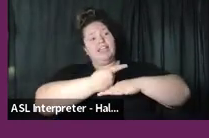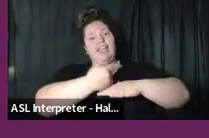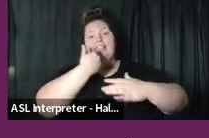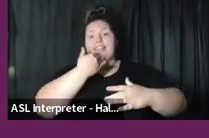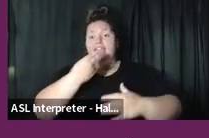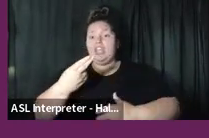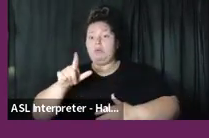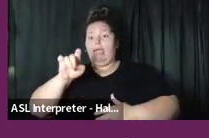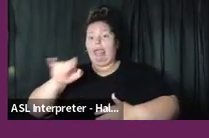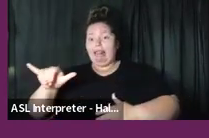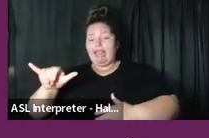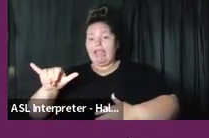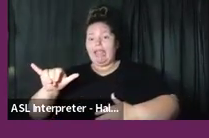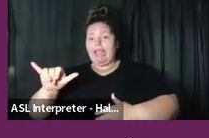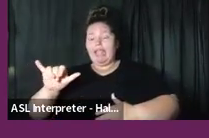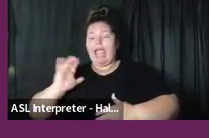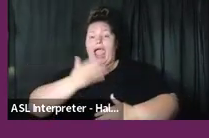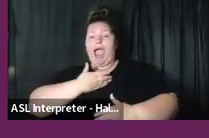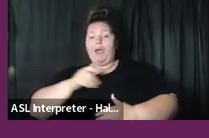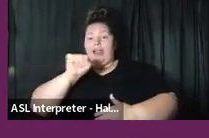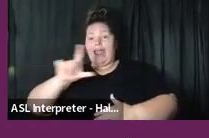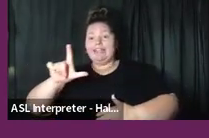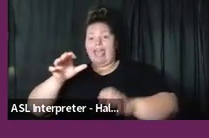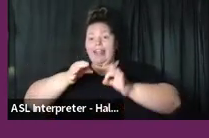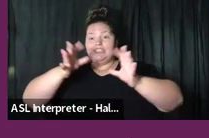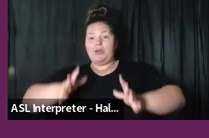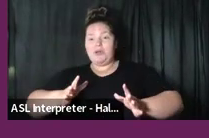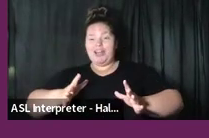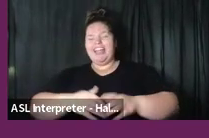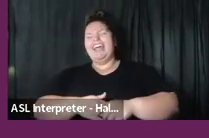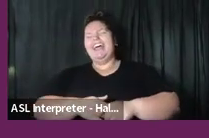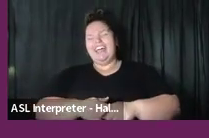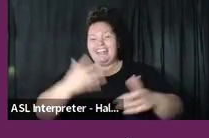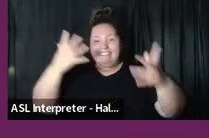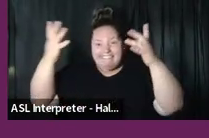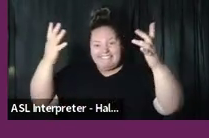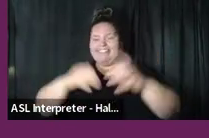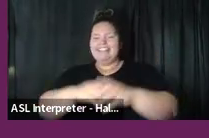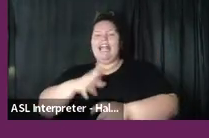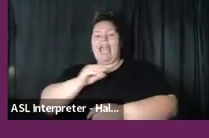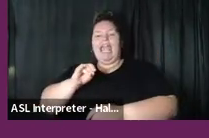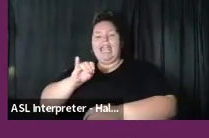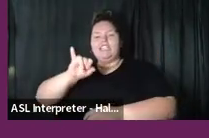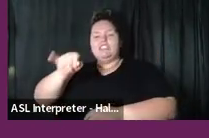Haley, our ASL interpreter, and Jody